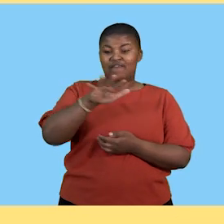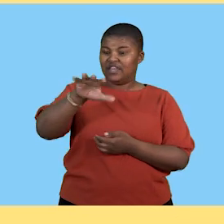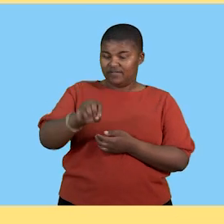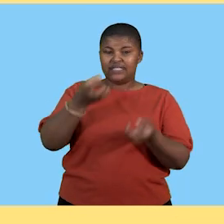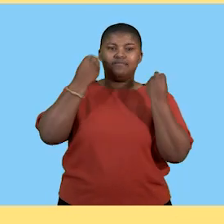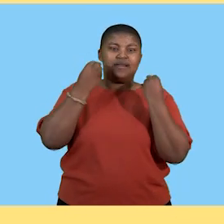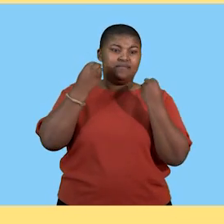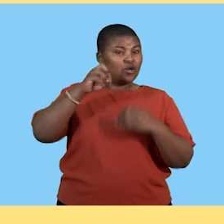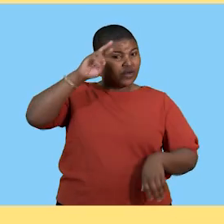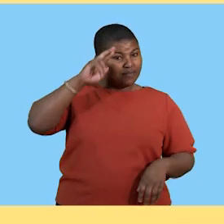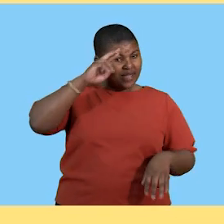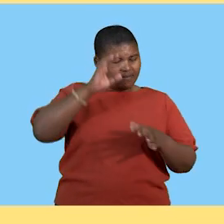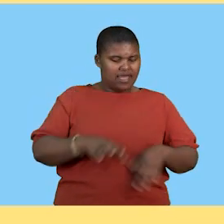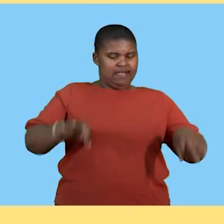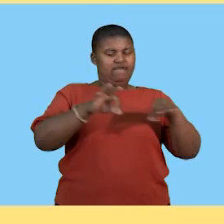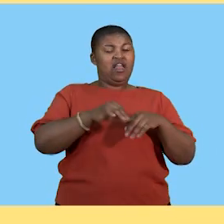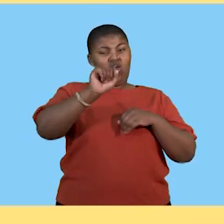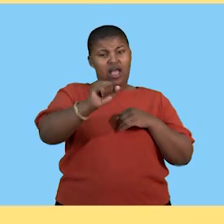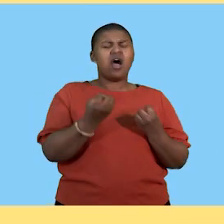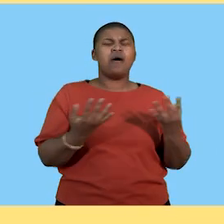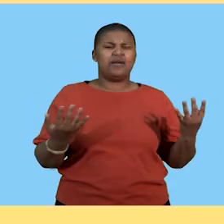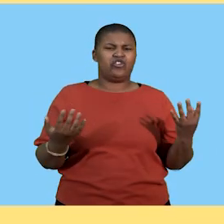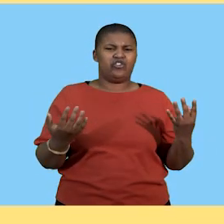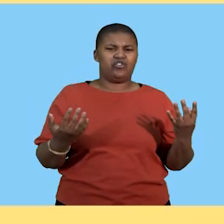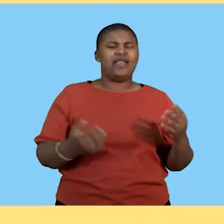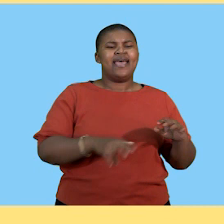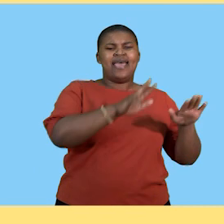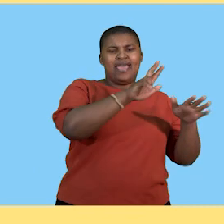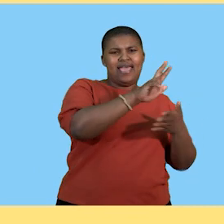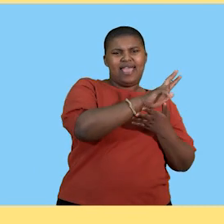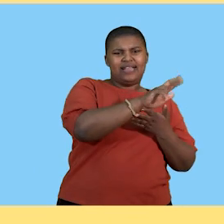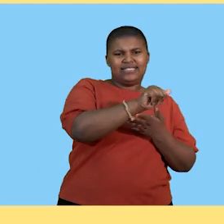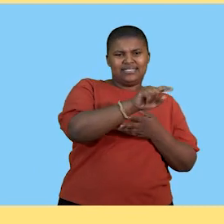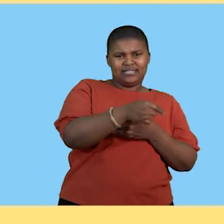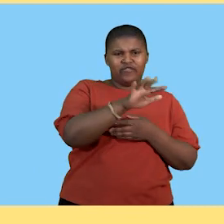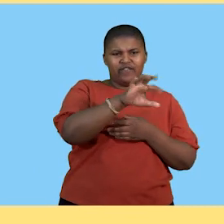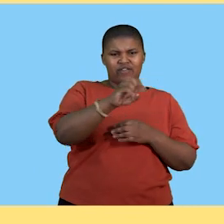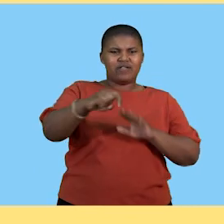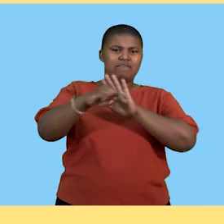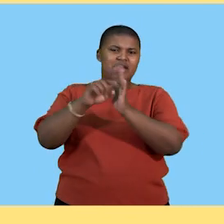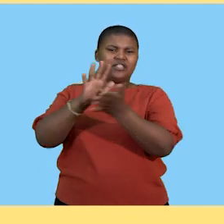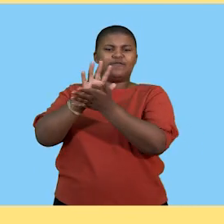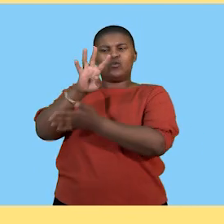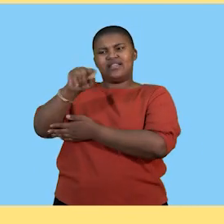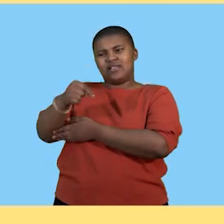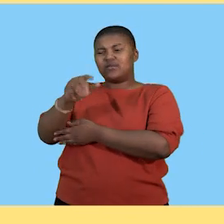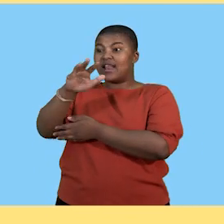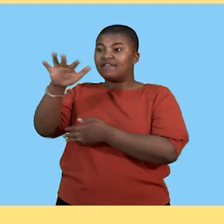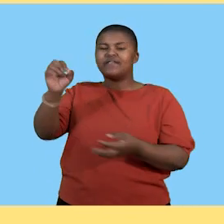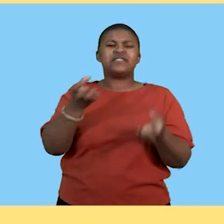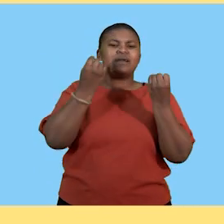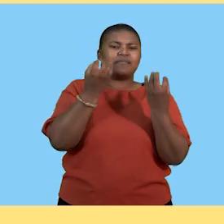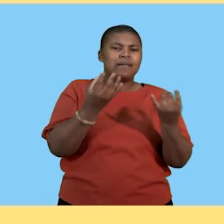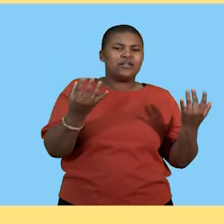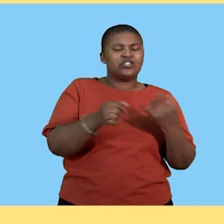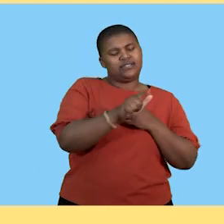14,950. Your carrying value, remember, you then say 86.5 minus 14,950.